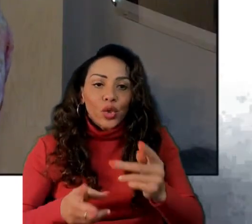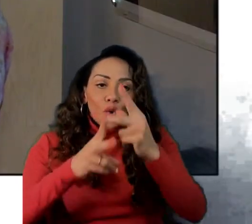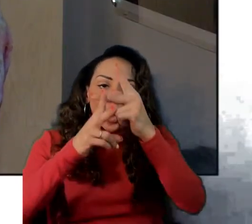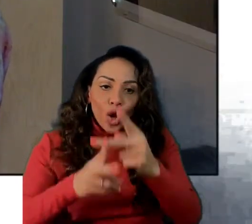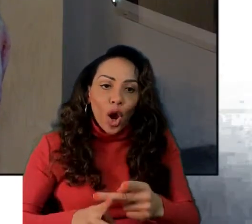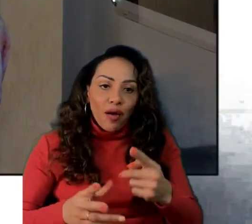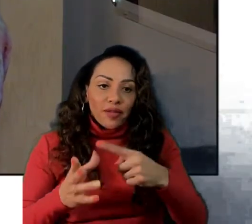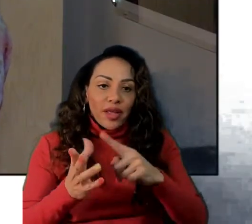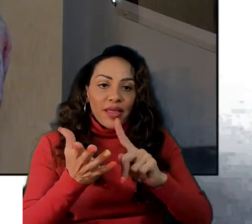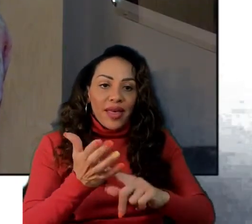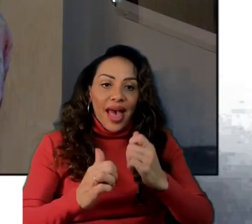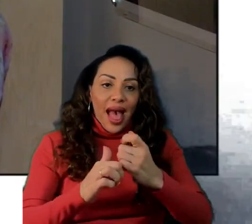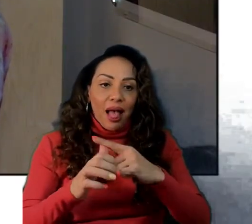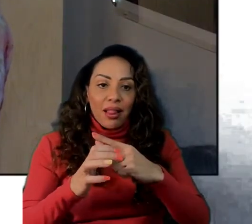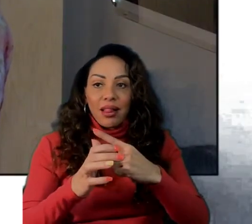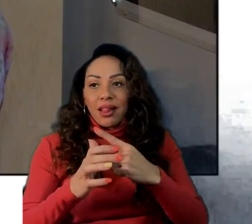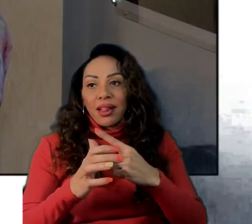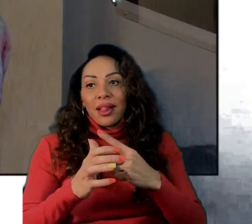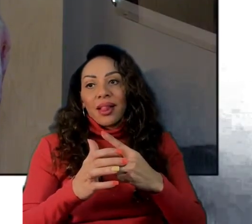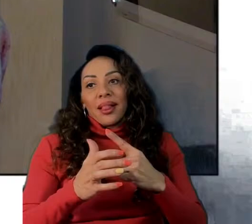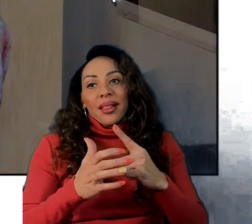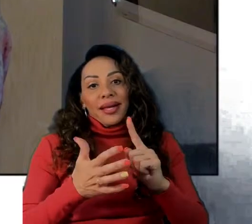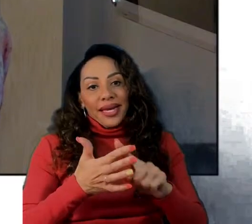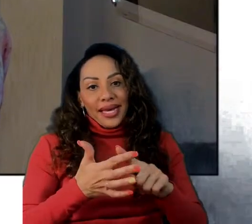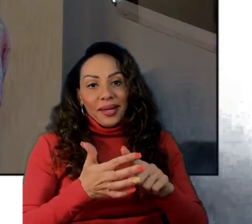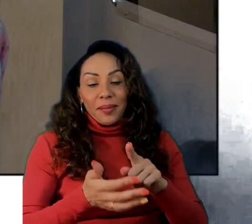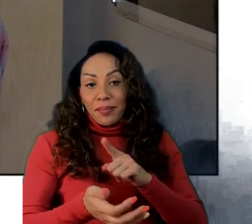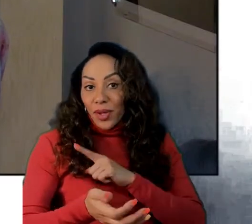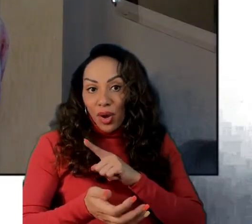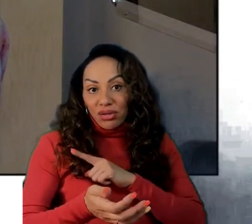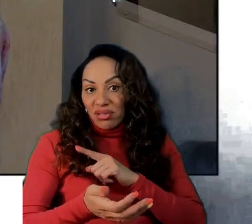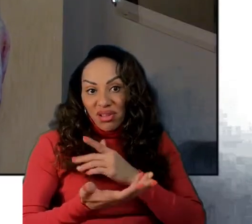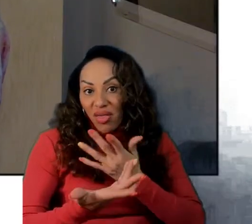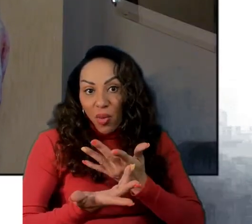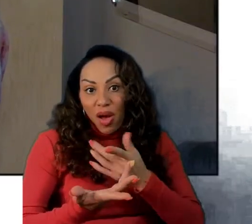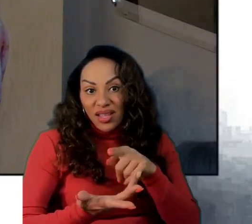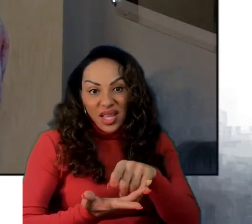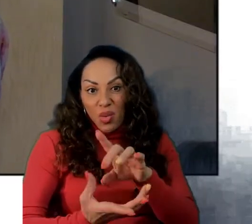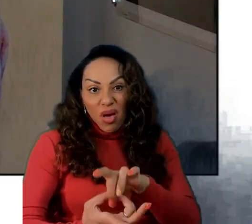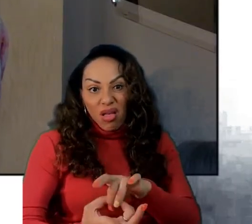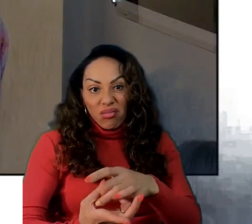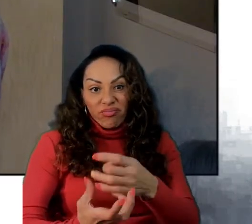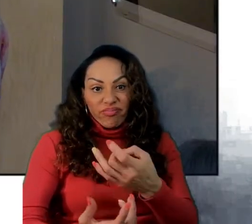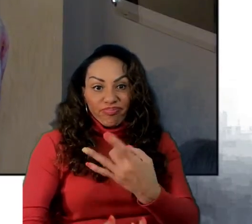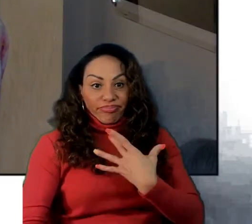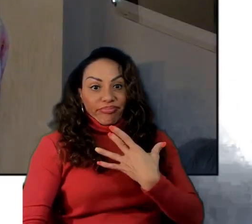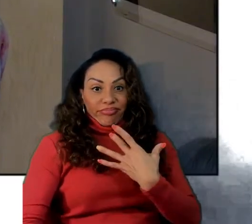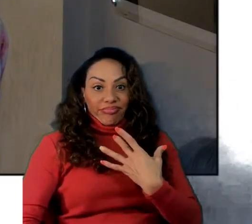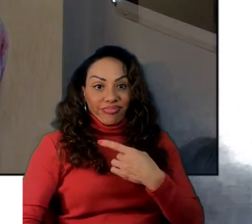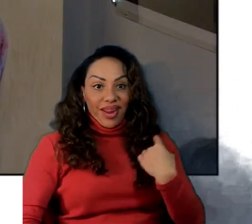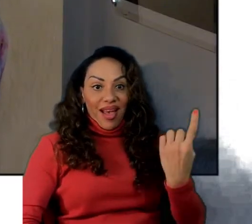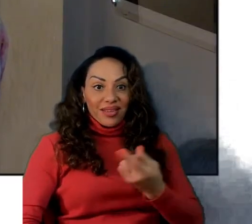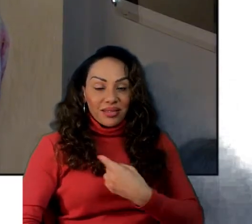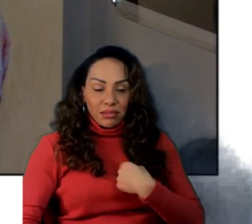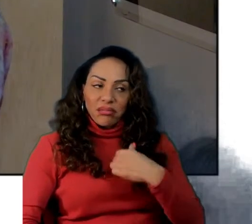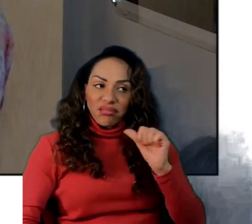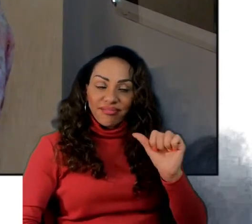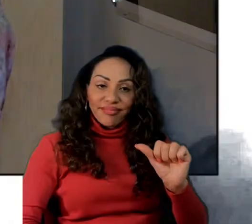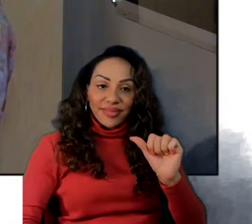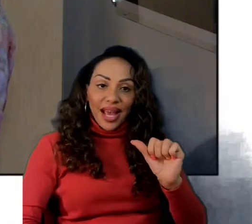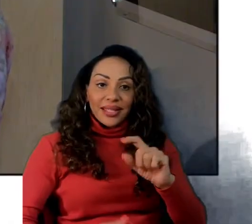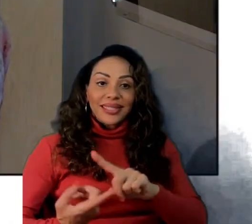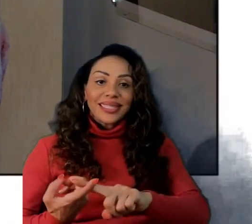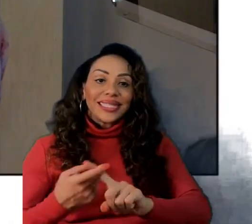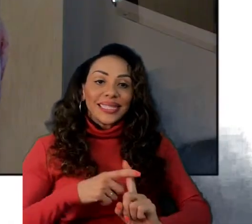those relationships, I think. There's an interdependency there for sure. Yeah, we've got to look after it. Yeah. There wouldn't